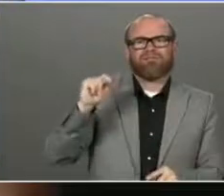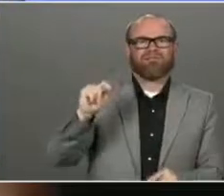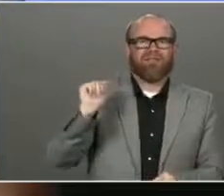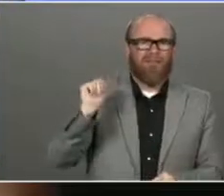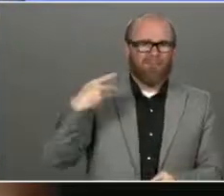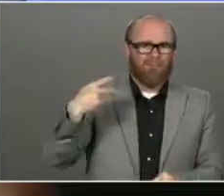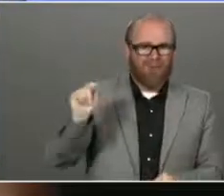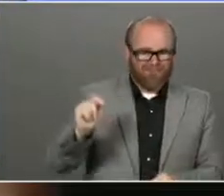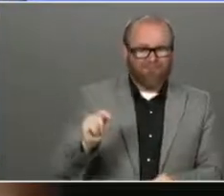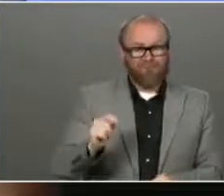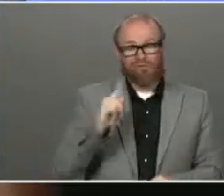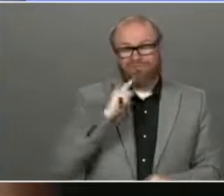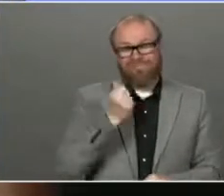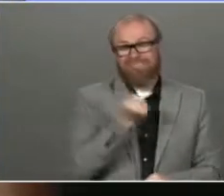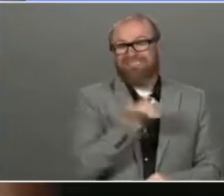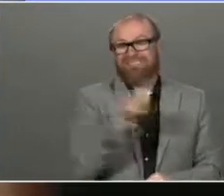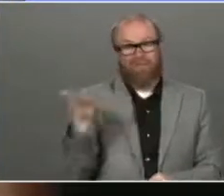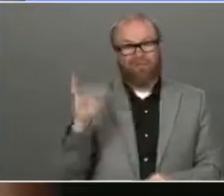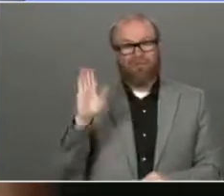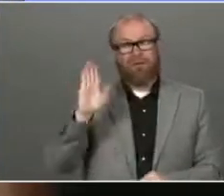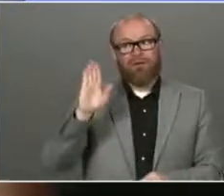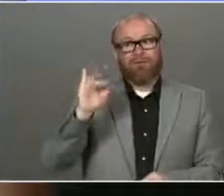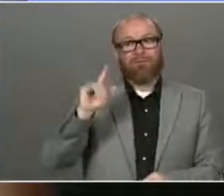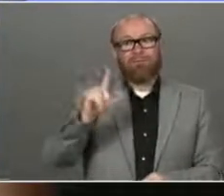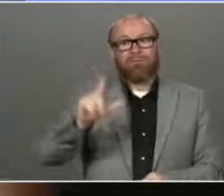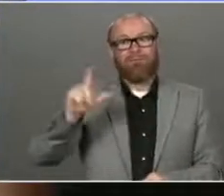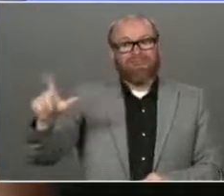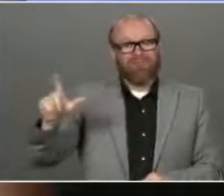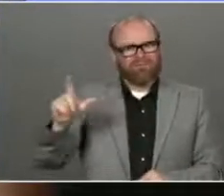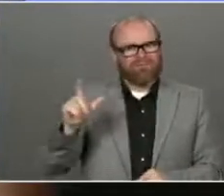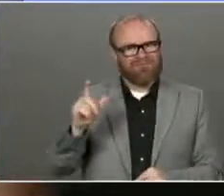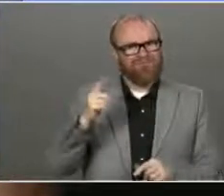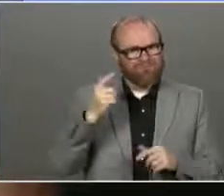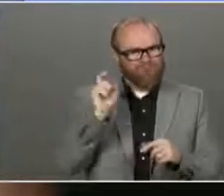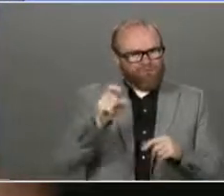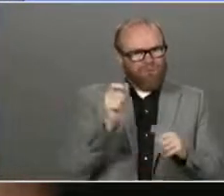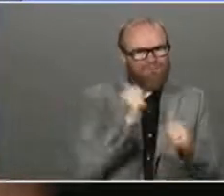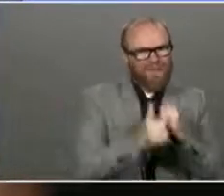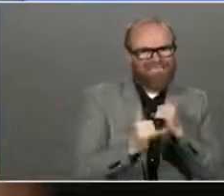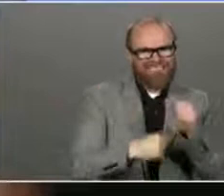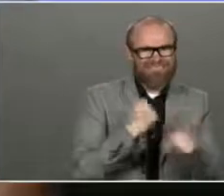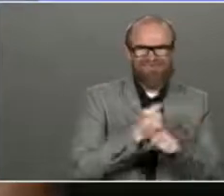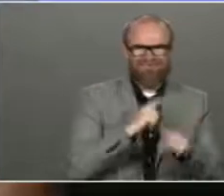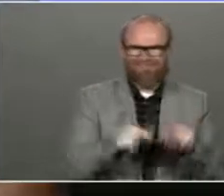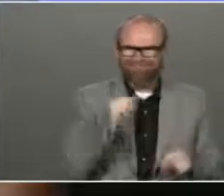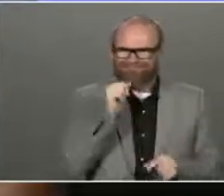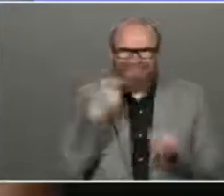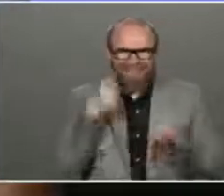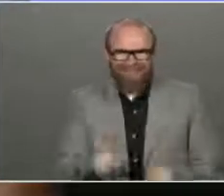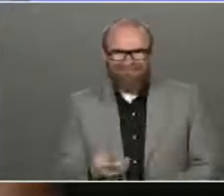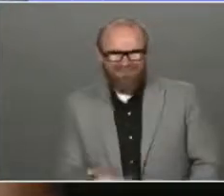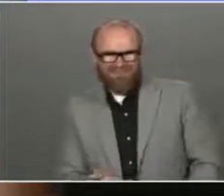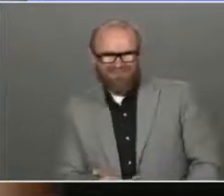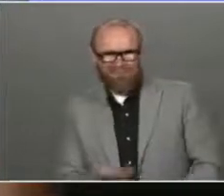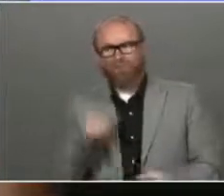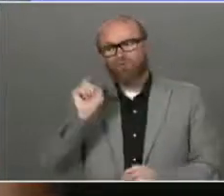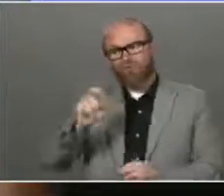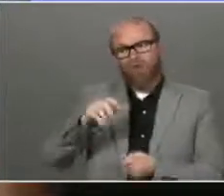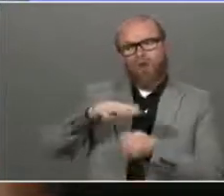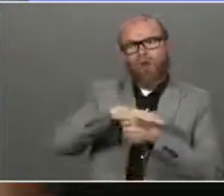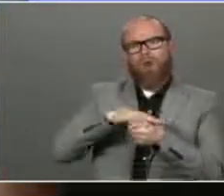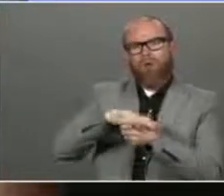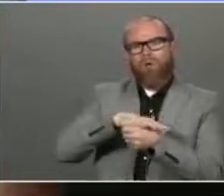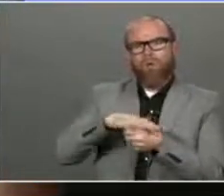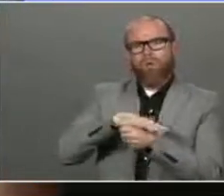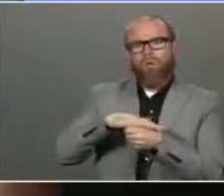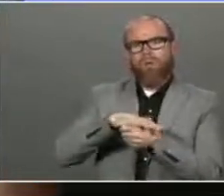session that would have changed how local government can regulate these rentals didn't get passed. Do you think local governments should be given more power to regulate